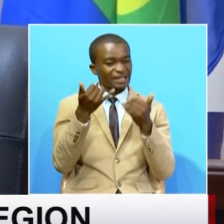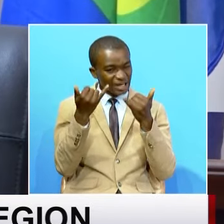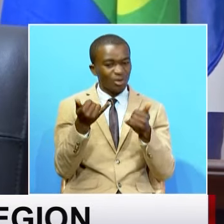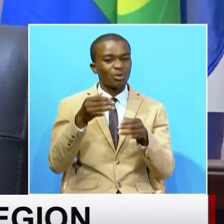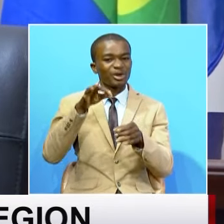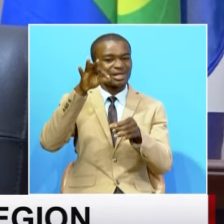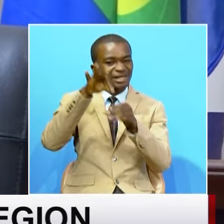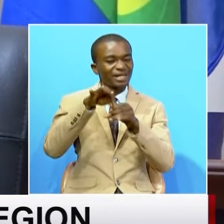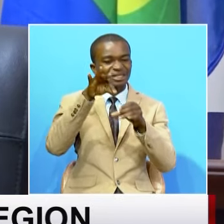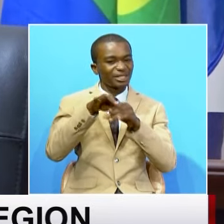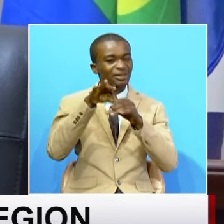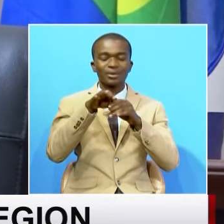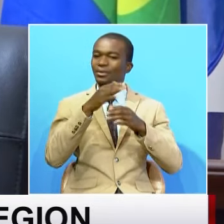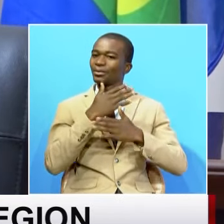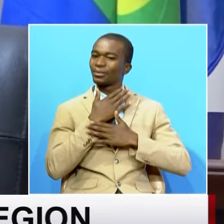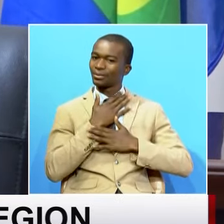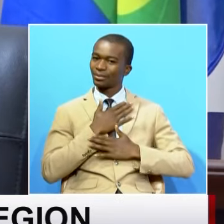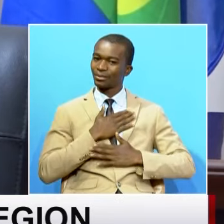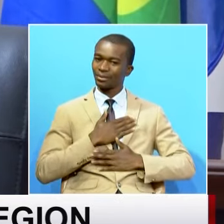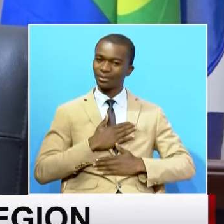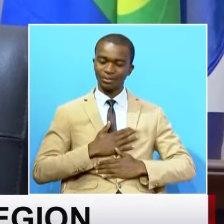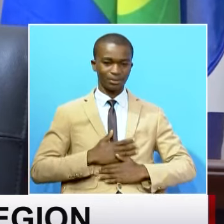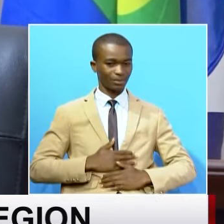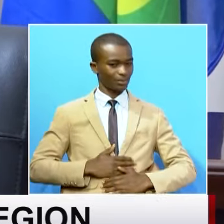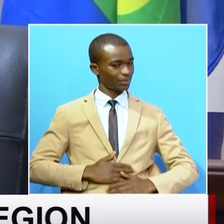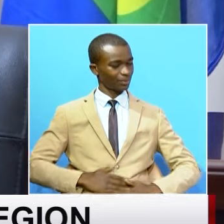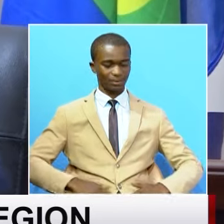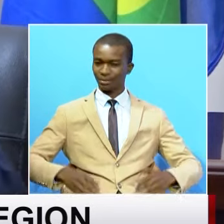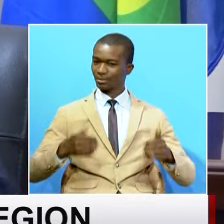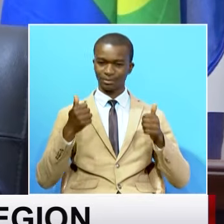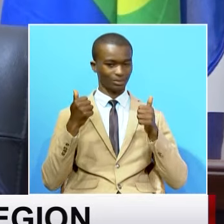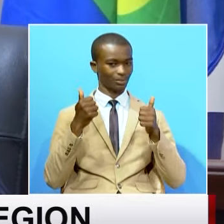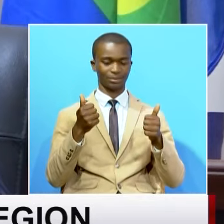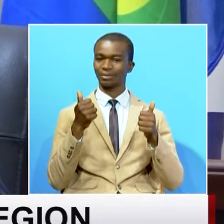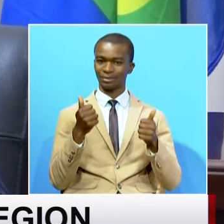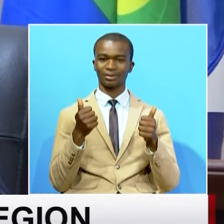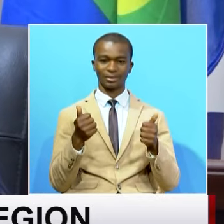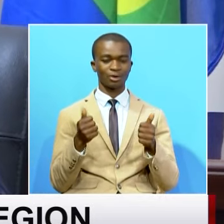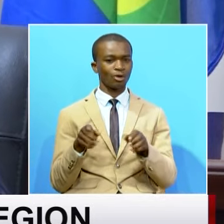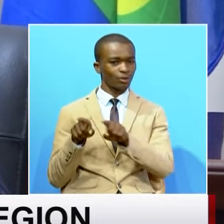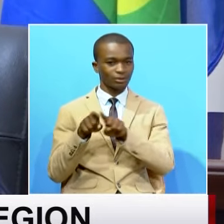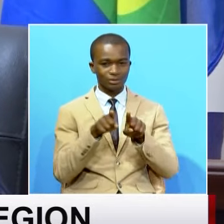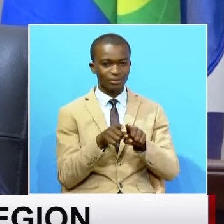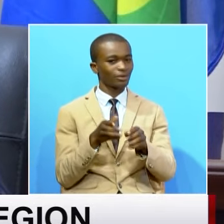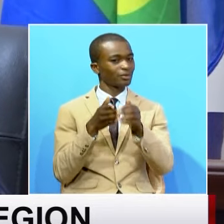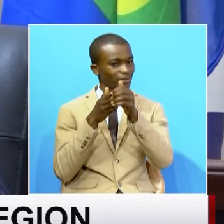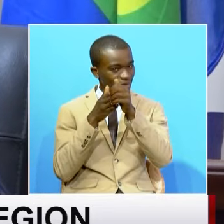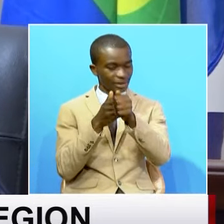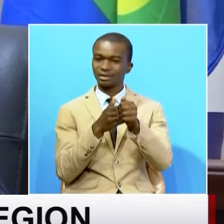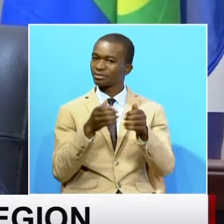passed were reasonably peaceful and delivered leaderships